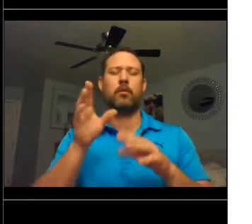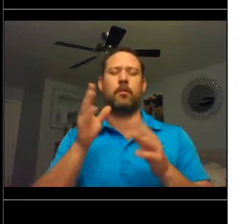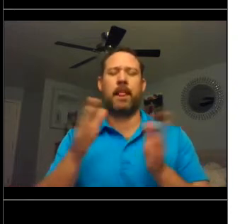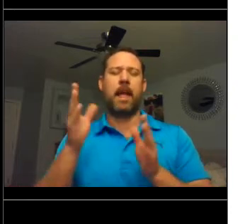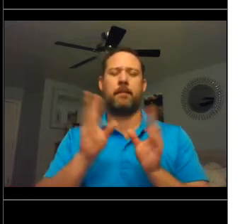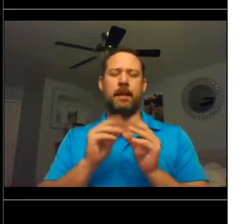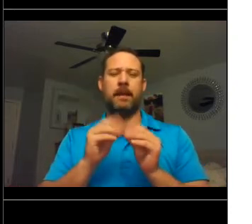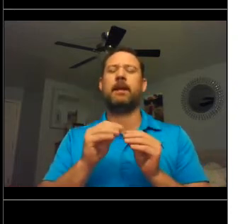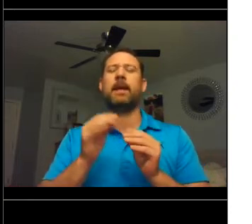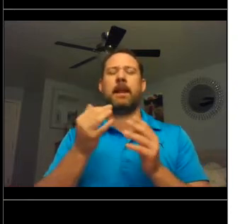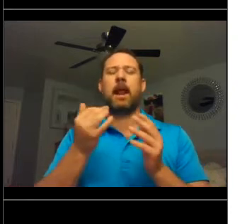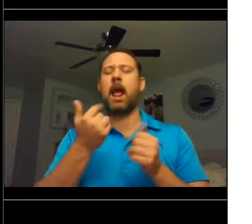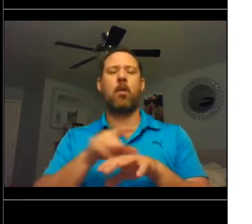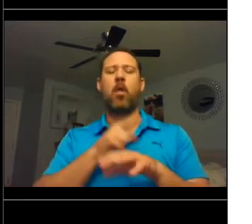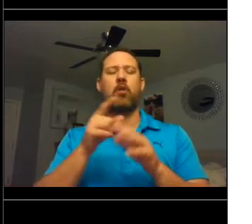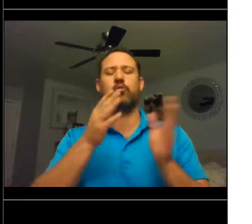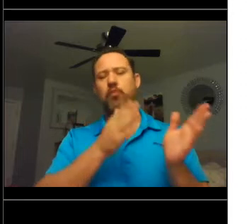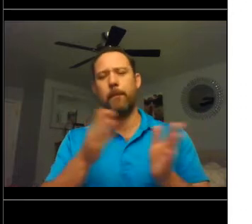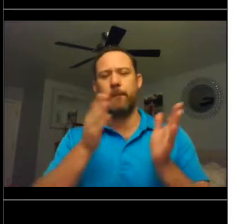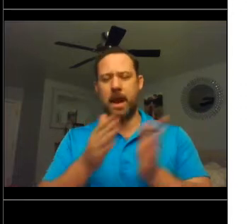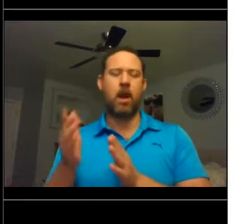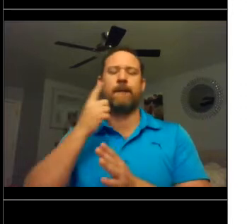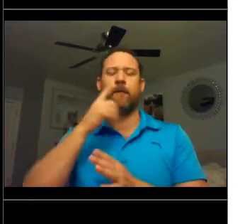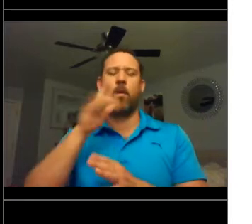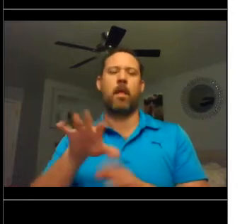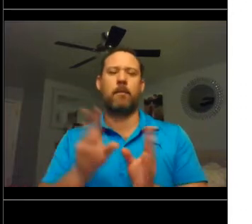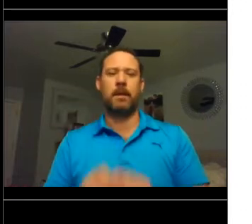to prepare for the meetings?